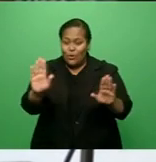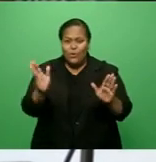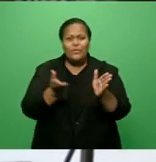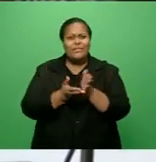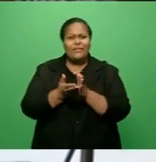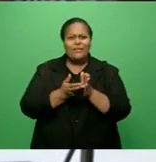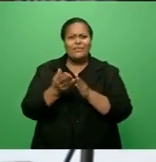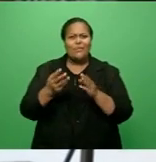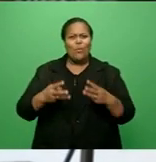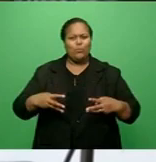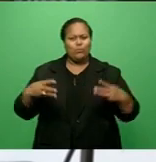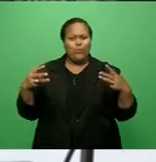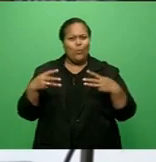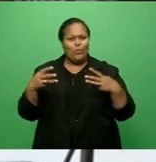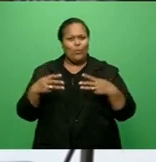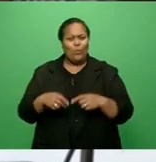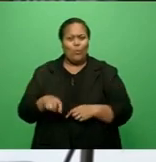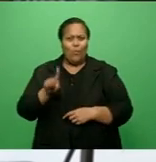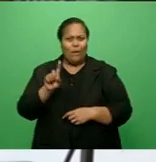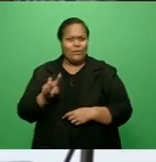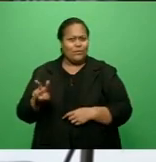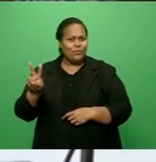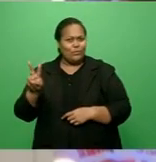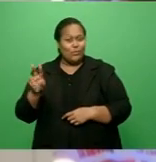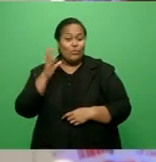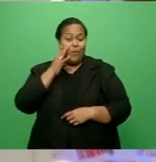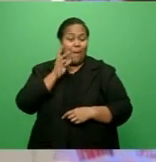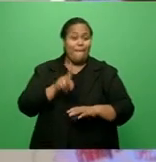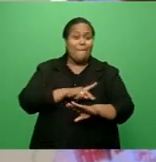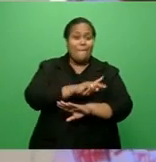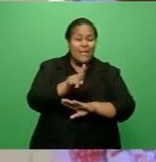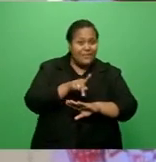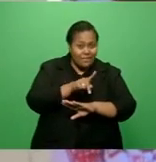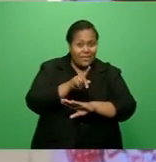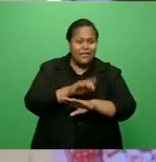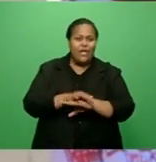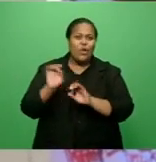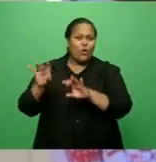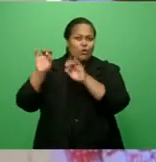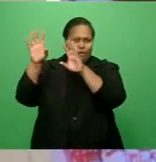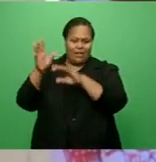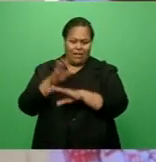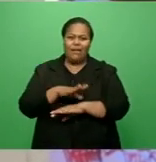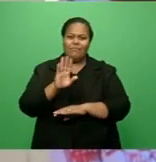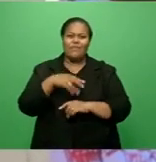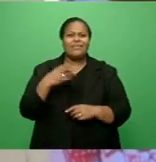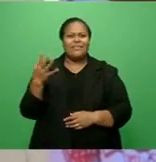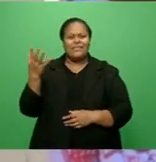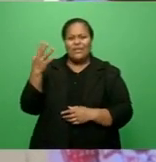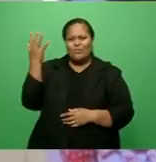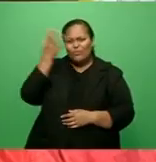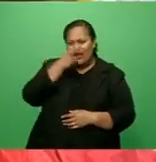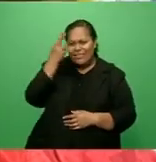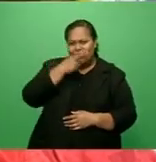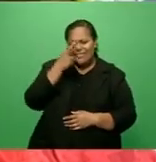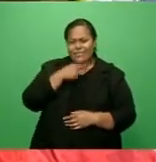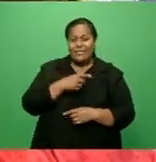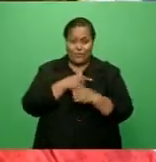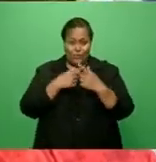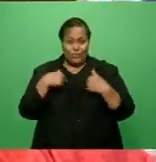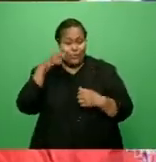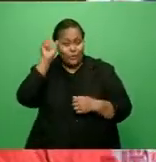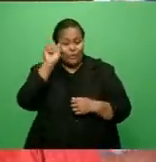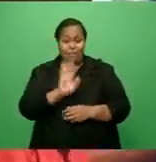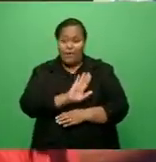II, when the Pacific and Australia's own shores were under threat. We remember your service